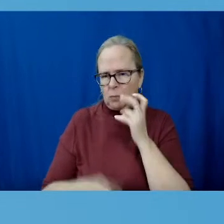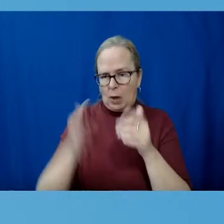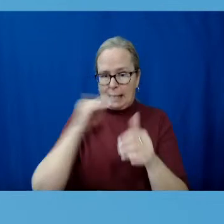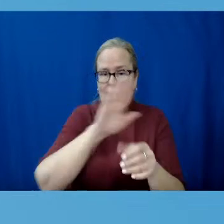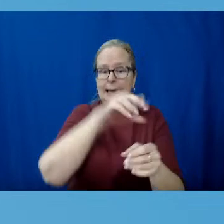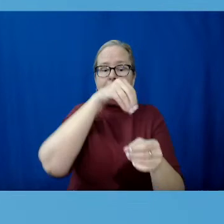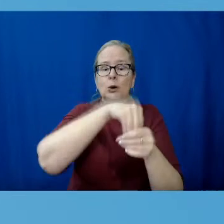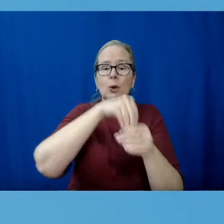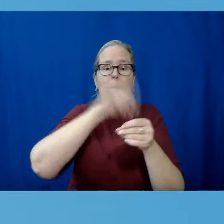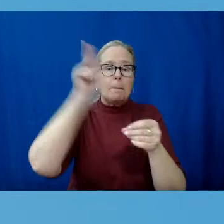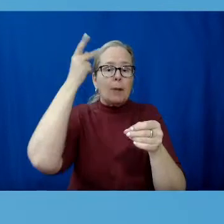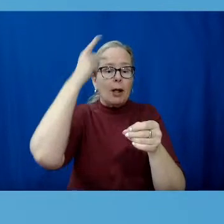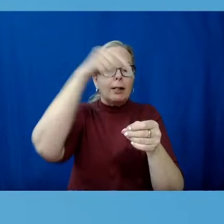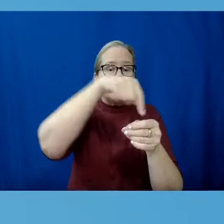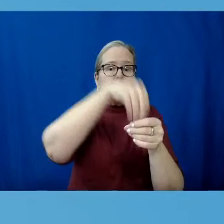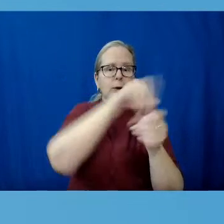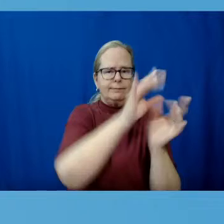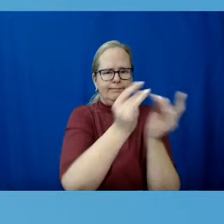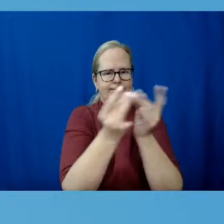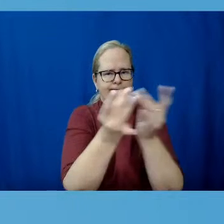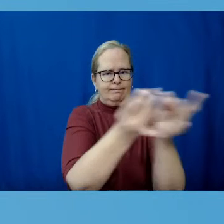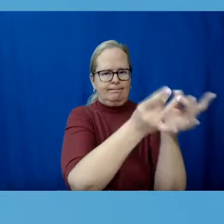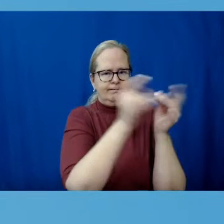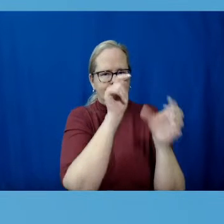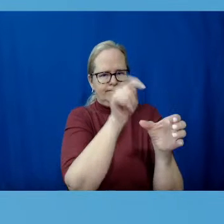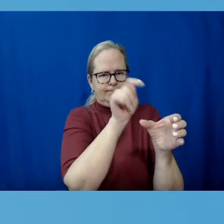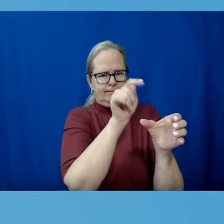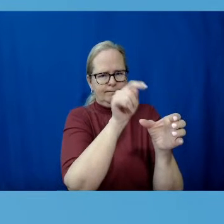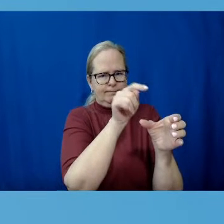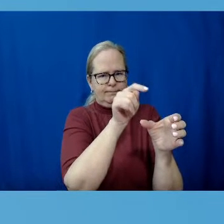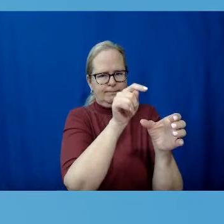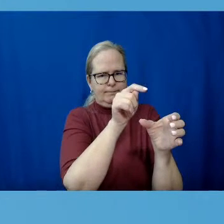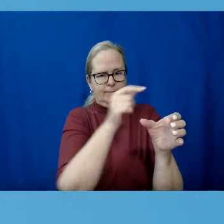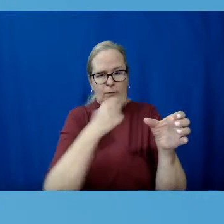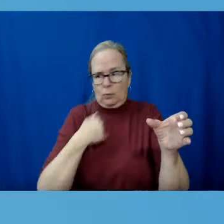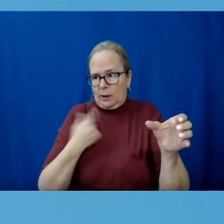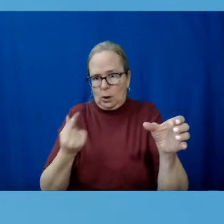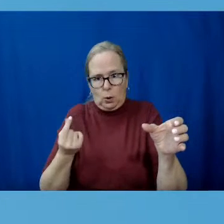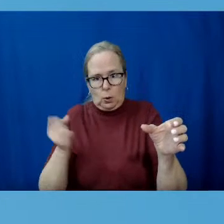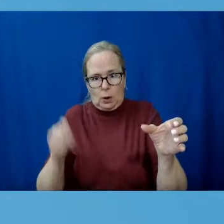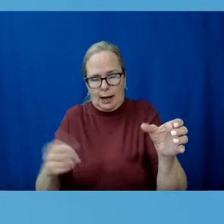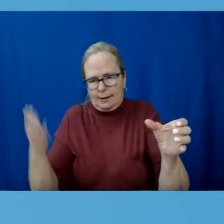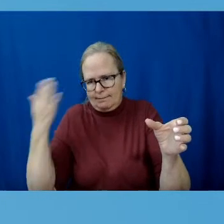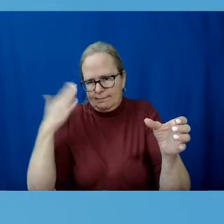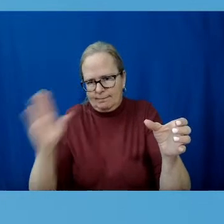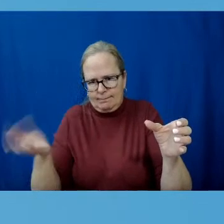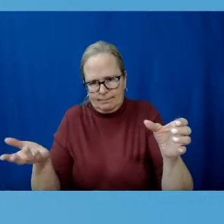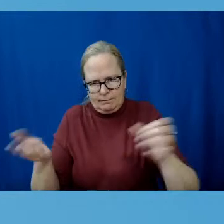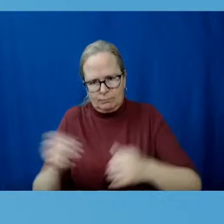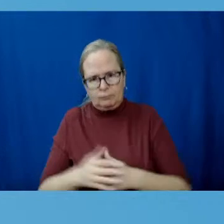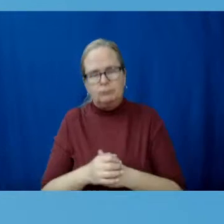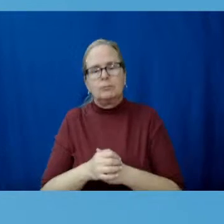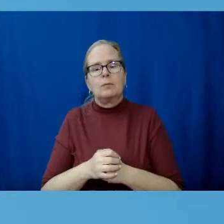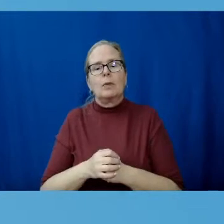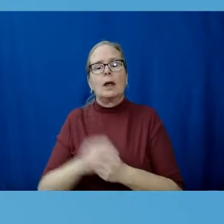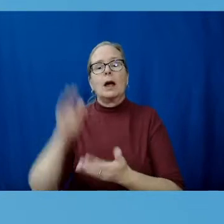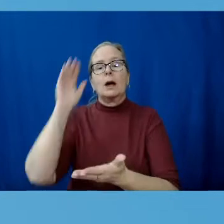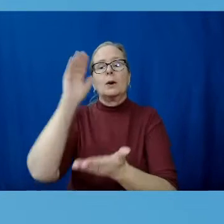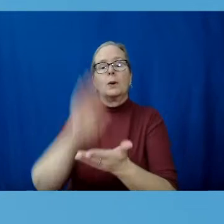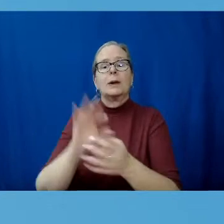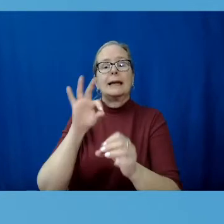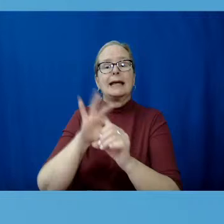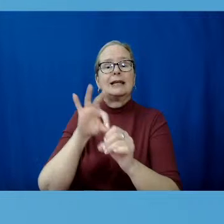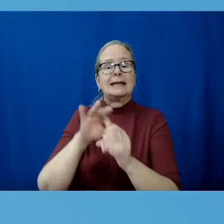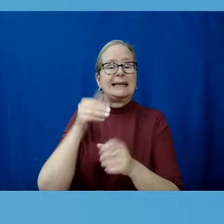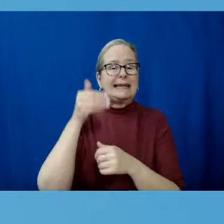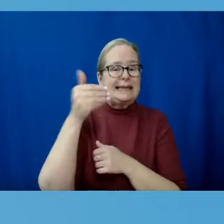we get closer to the election, we will see the UCP start to pay a lot more attention to how the public feels